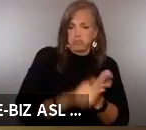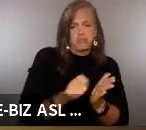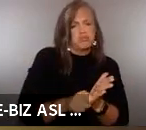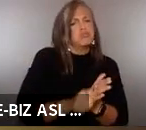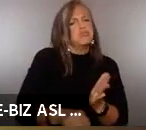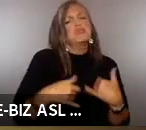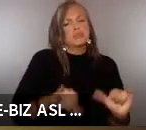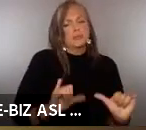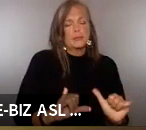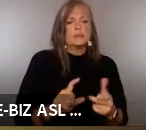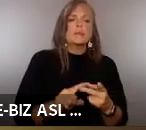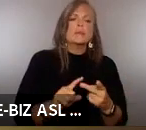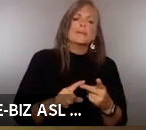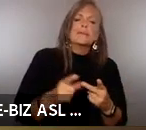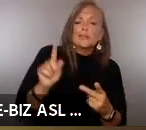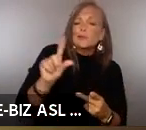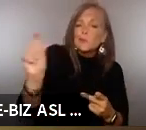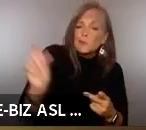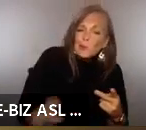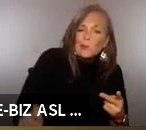acting things via Zoom.